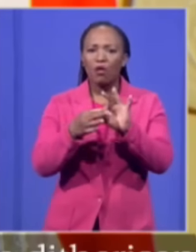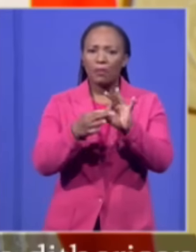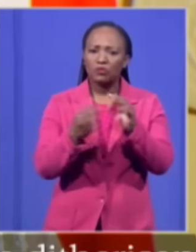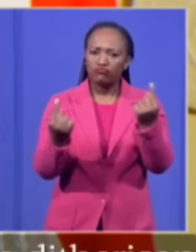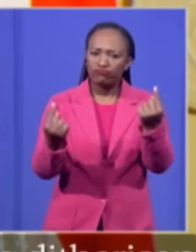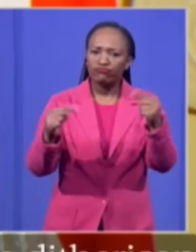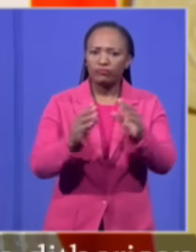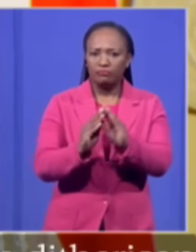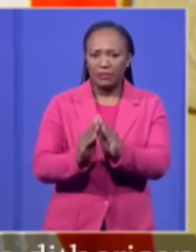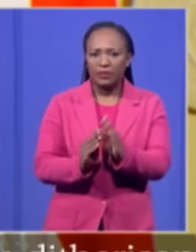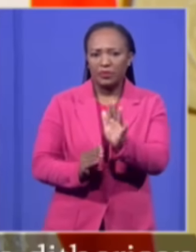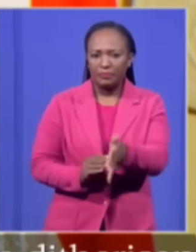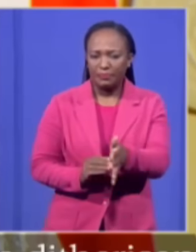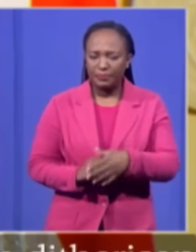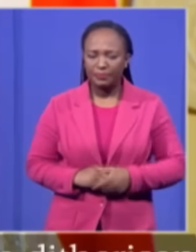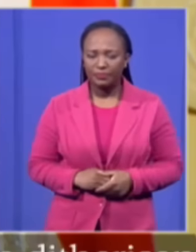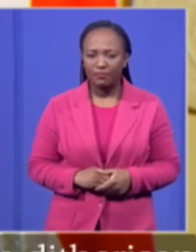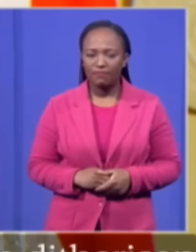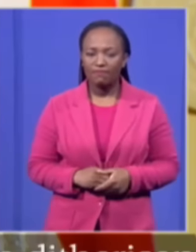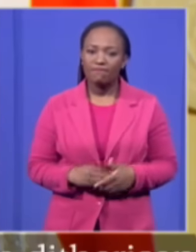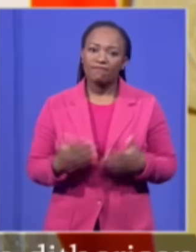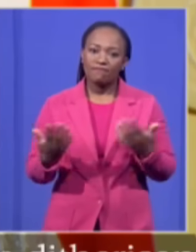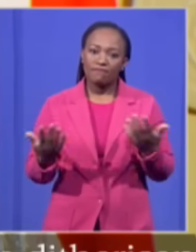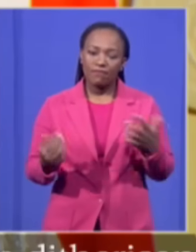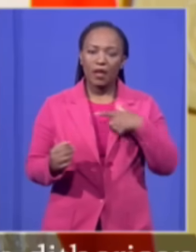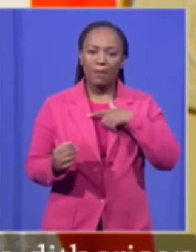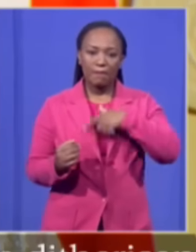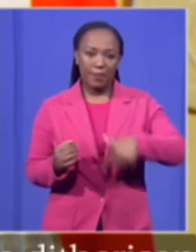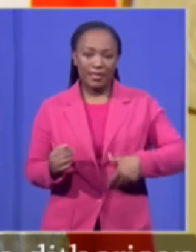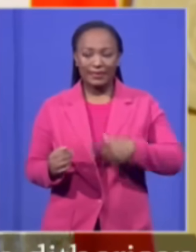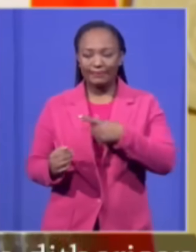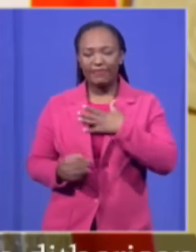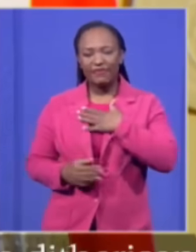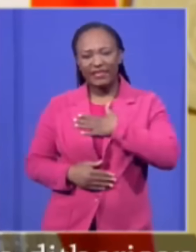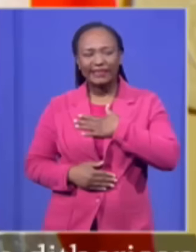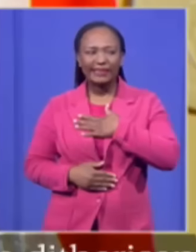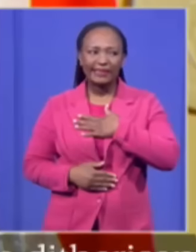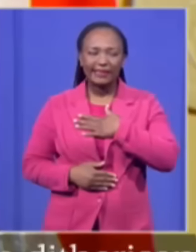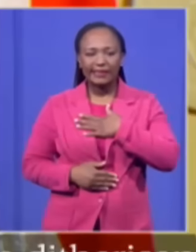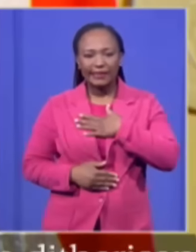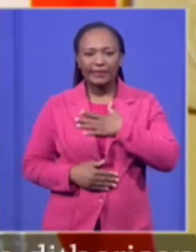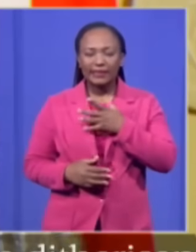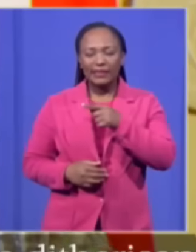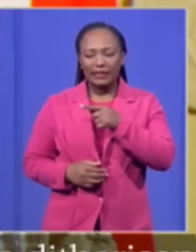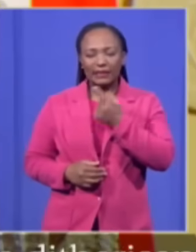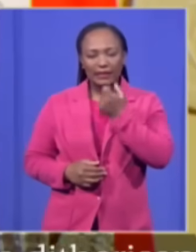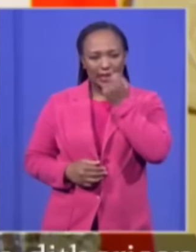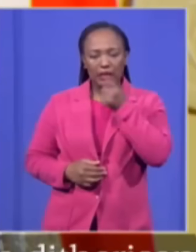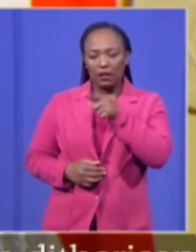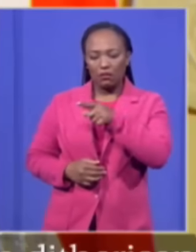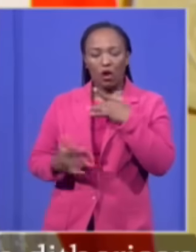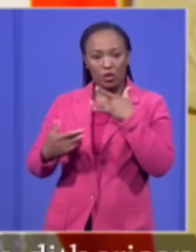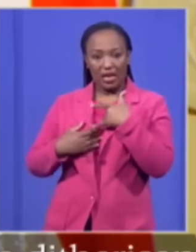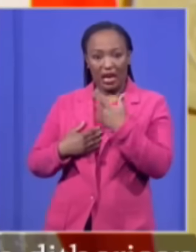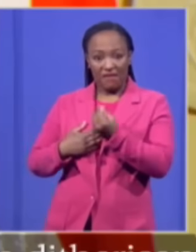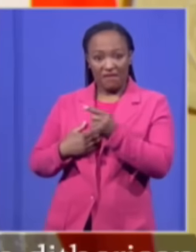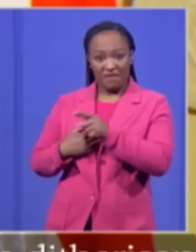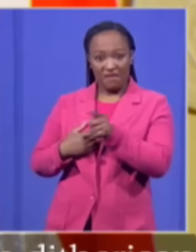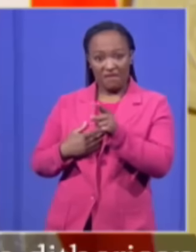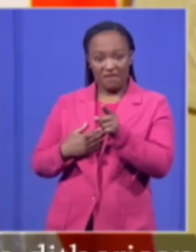Convention. And therefore, the President felt that those issues of concern must